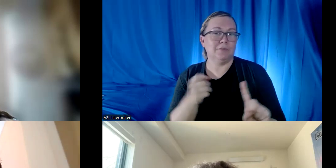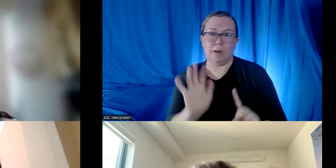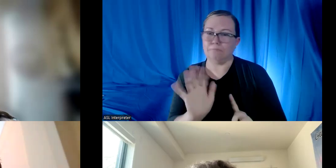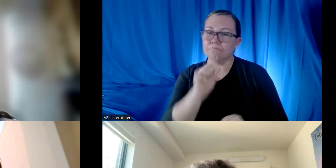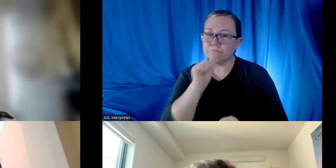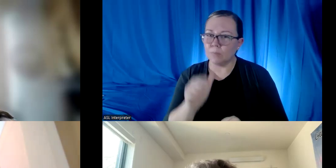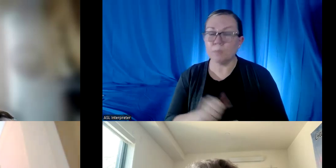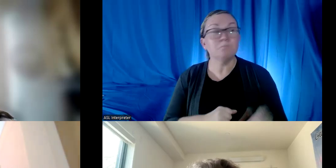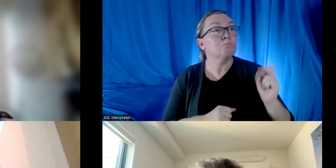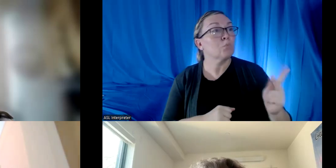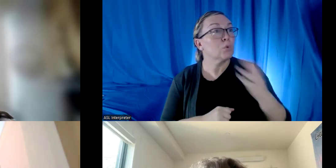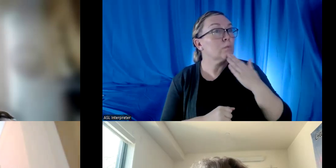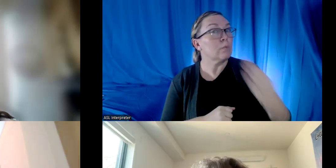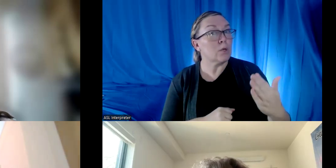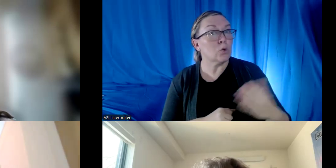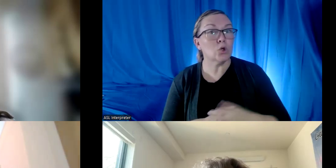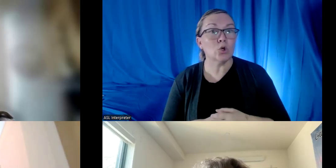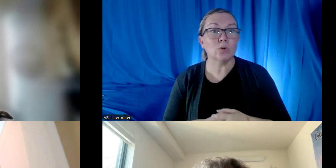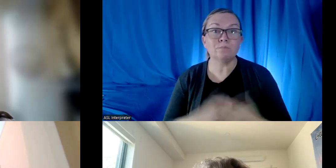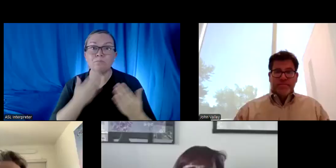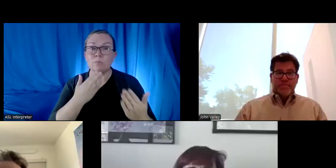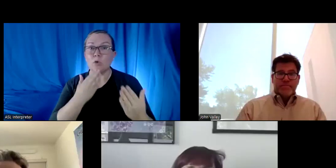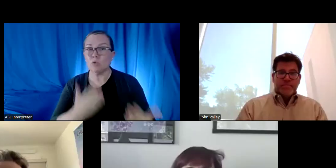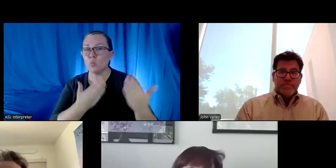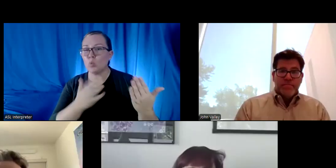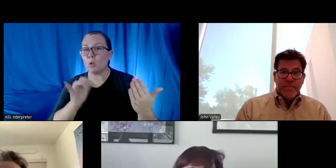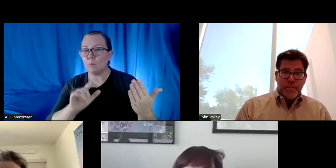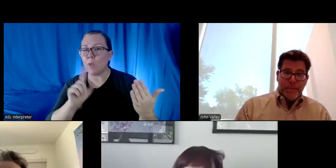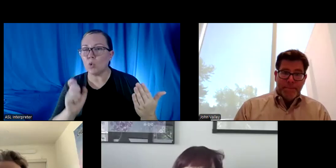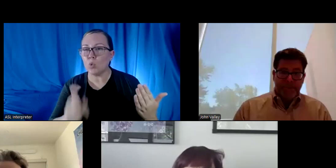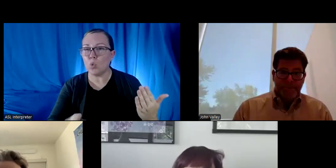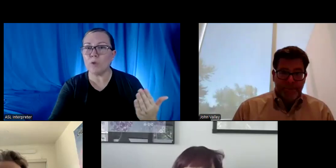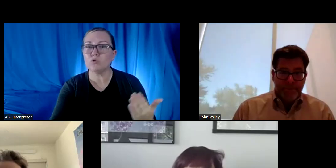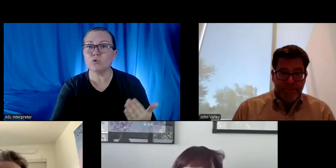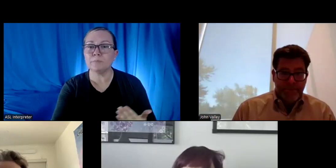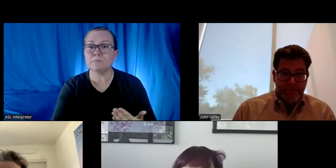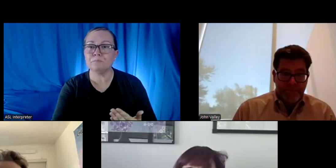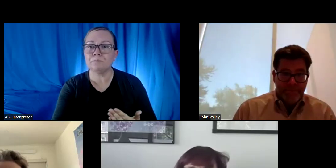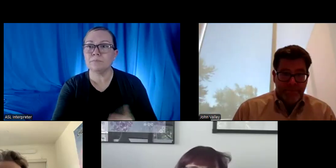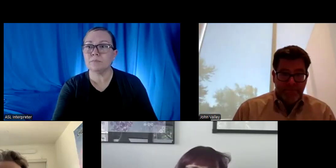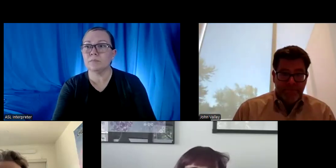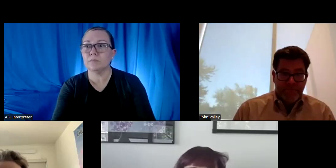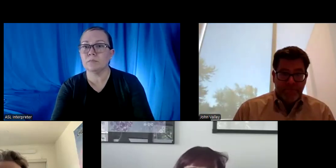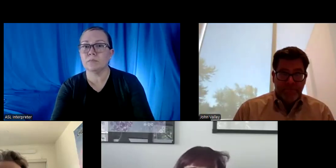Okay, thank you. John, how Thanks often for flagging that. John, how often do people get audited?